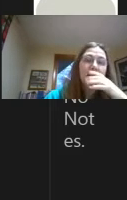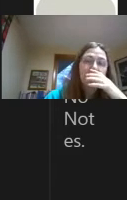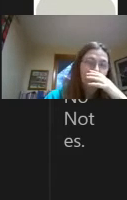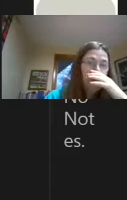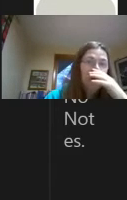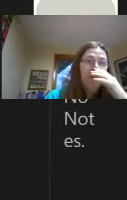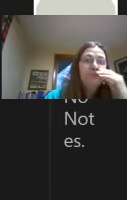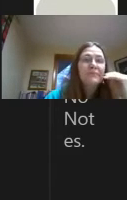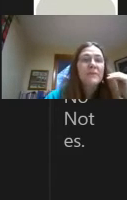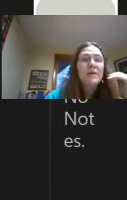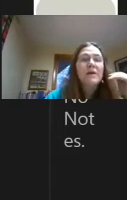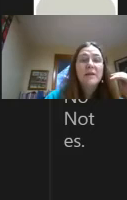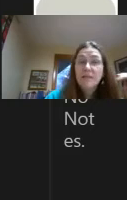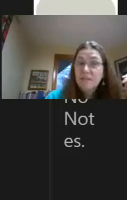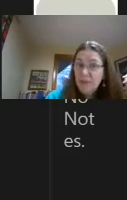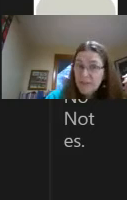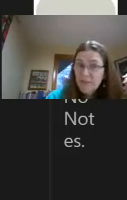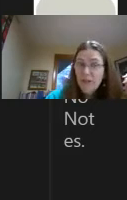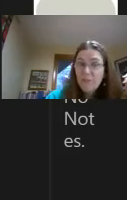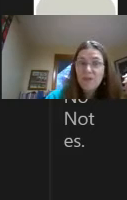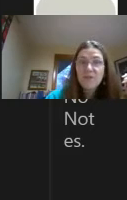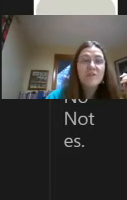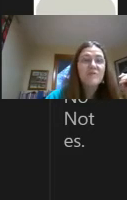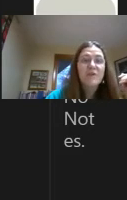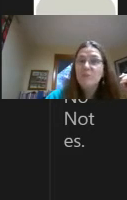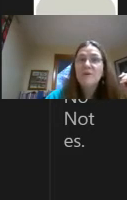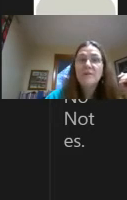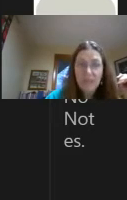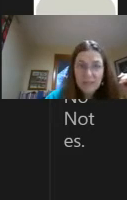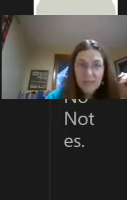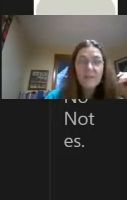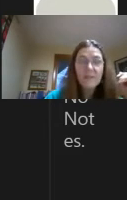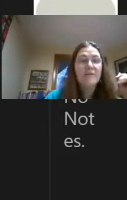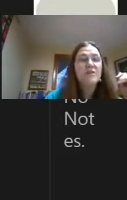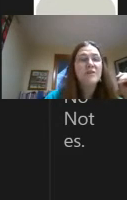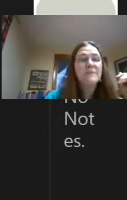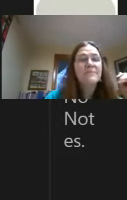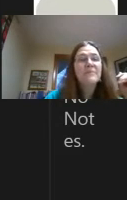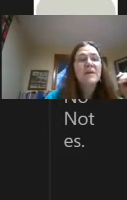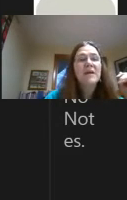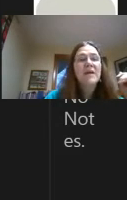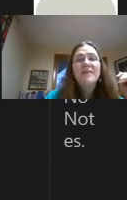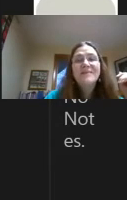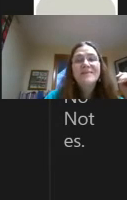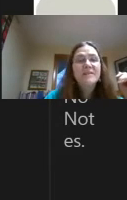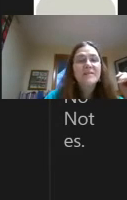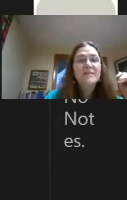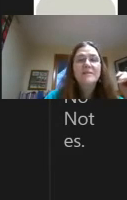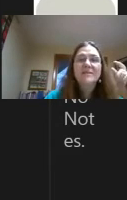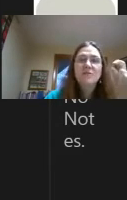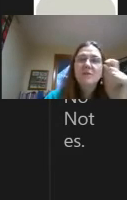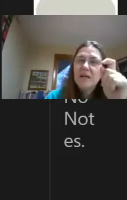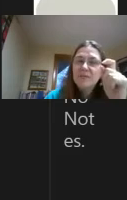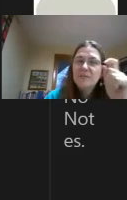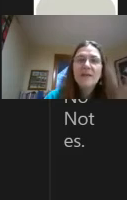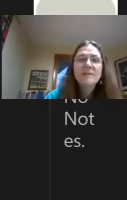20 acres. It contains the magnesium that I mentioned, which is very important in the diets of livestock. And this is not dusty.